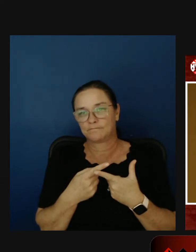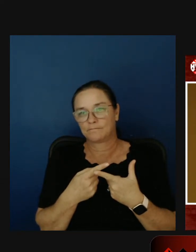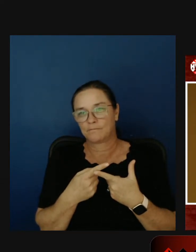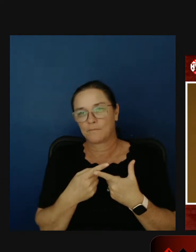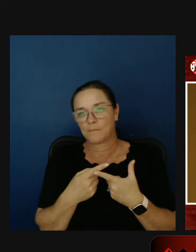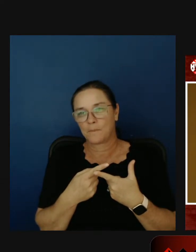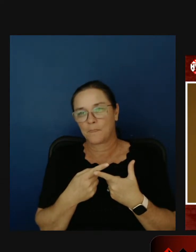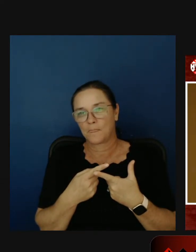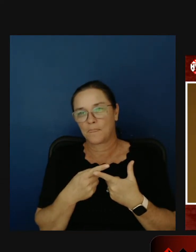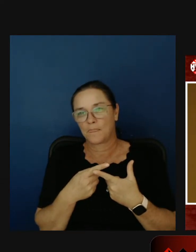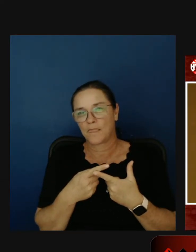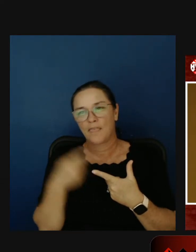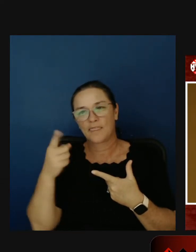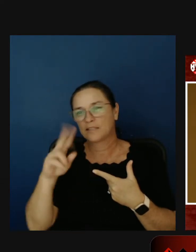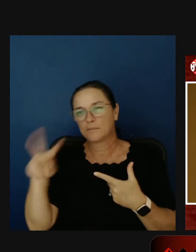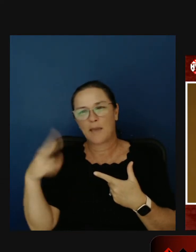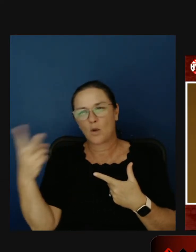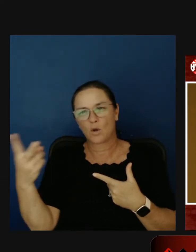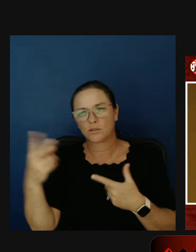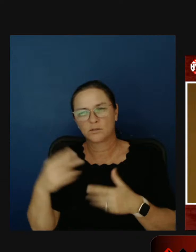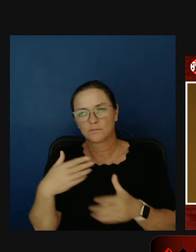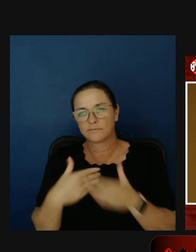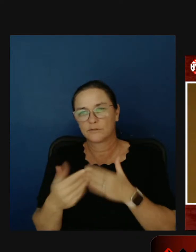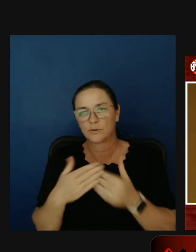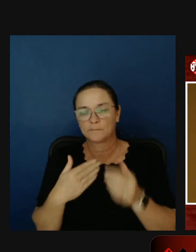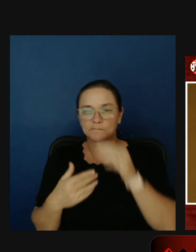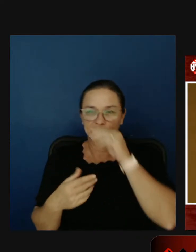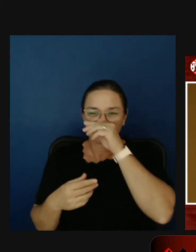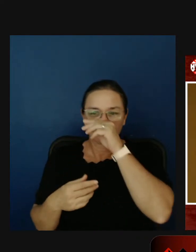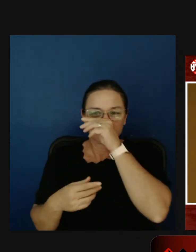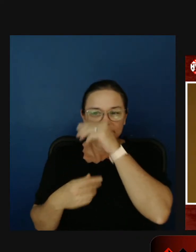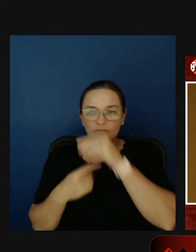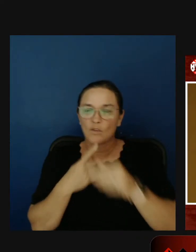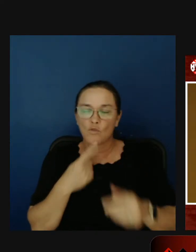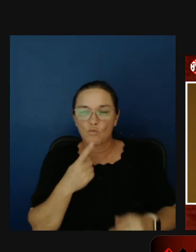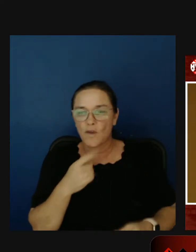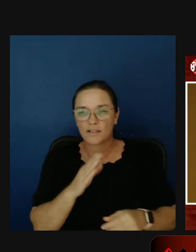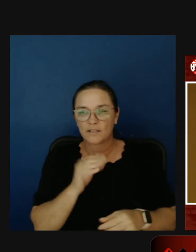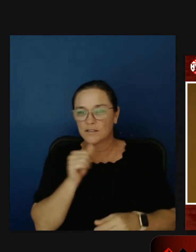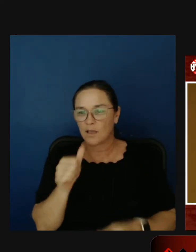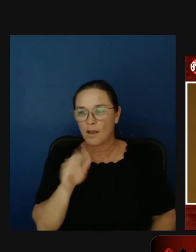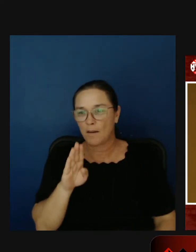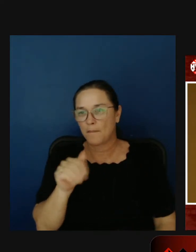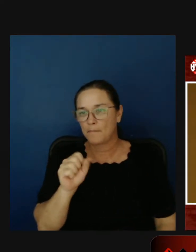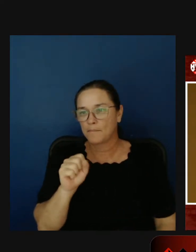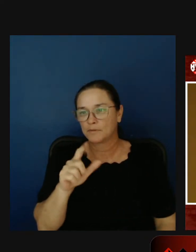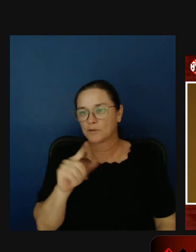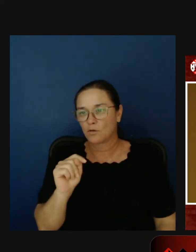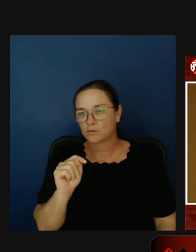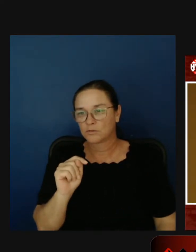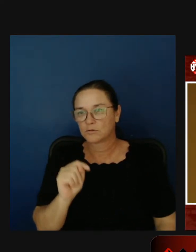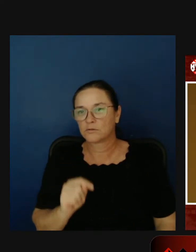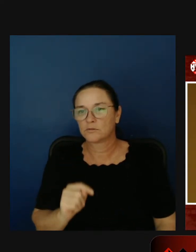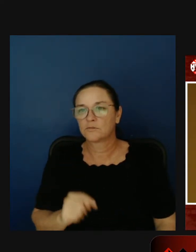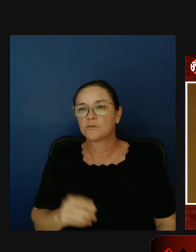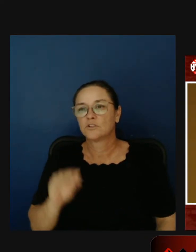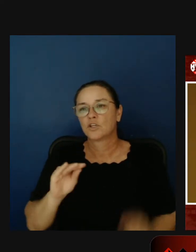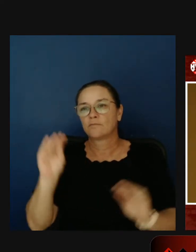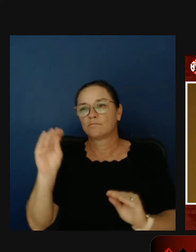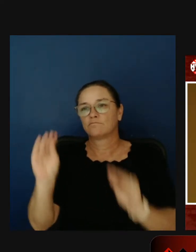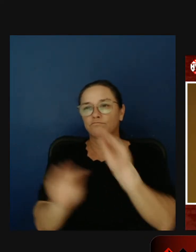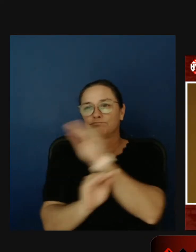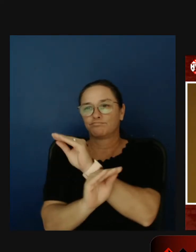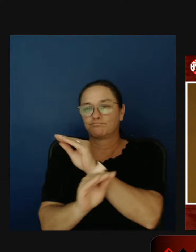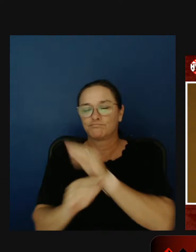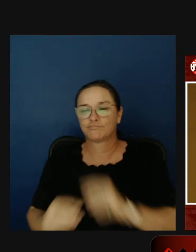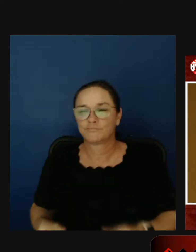this is actually backwards. But the reds should not be basalt. The reds should be up here. I should have checked that before I put it in.